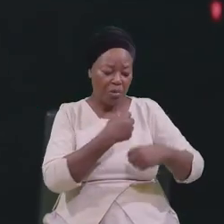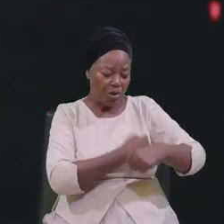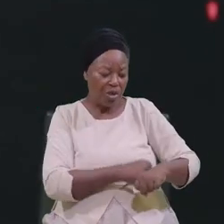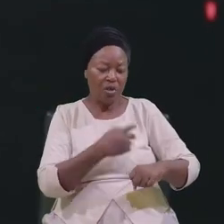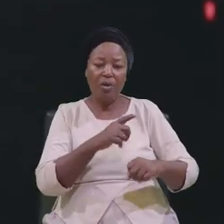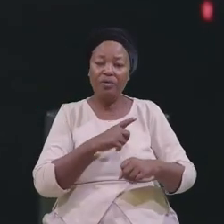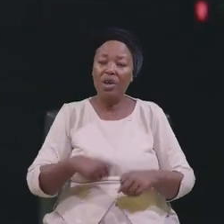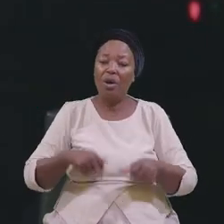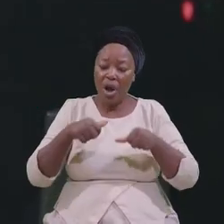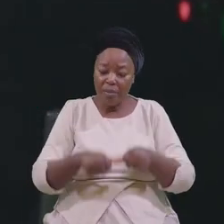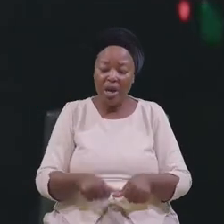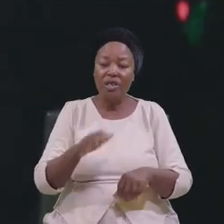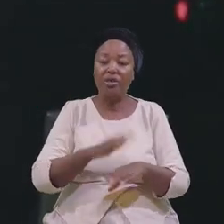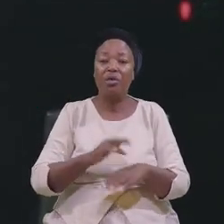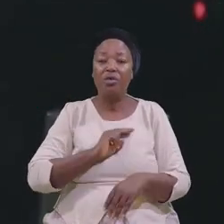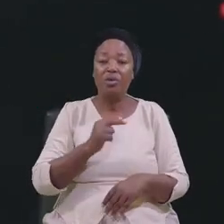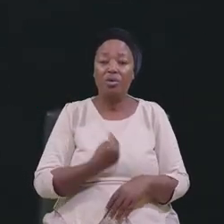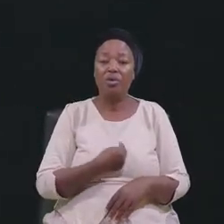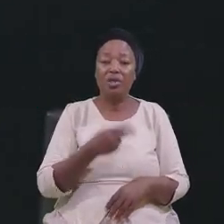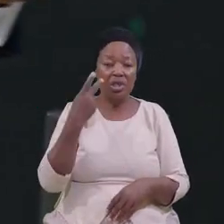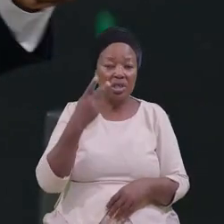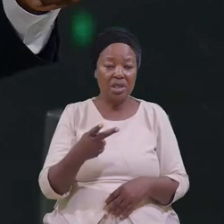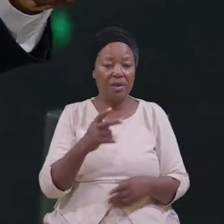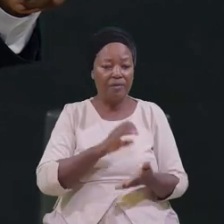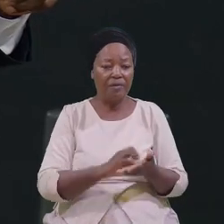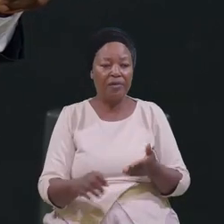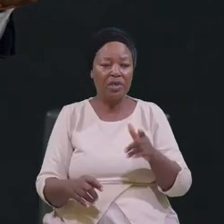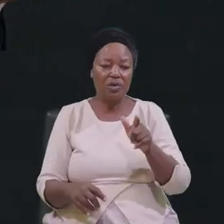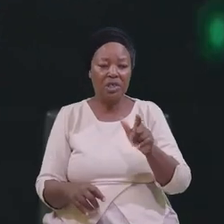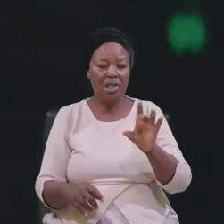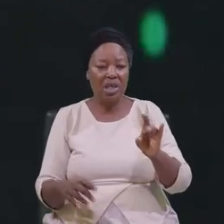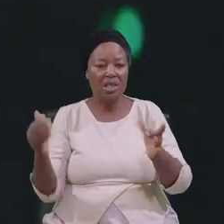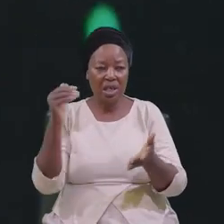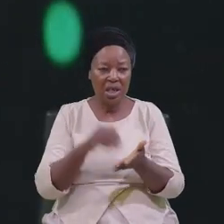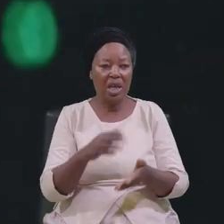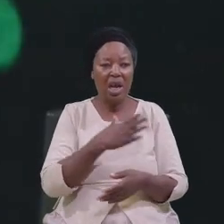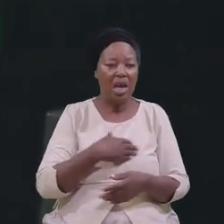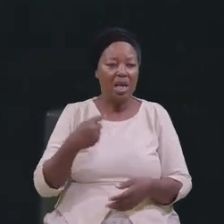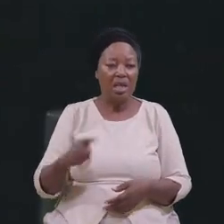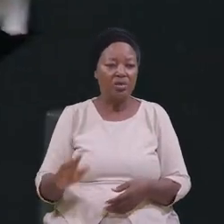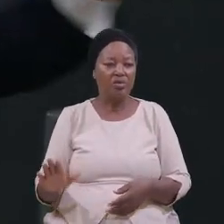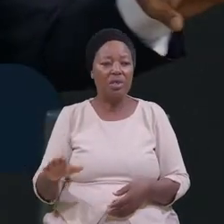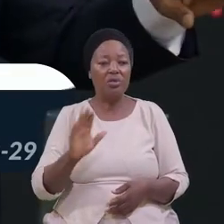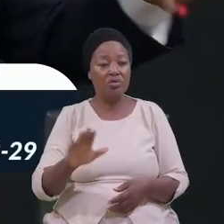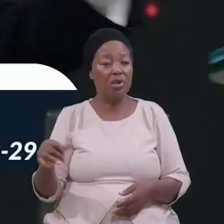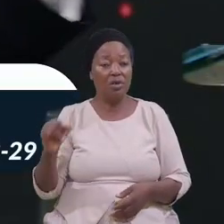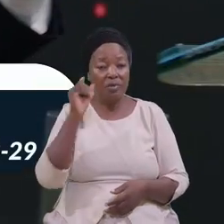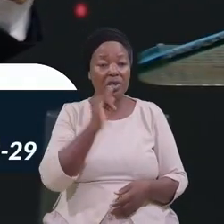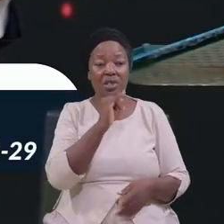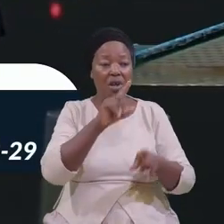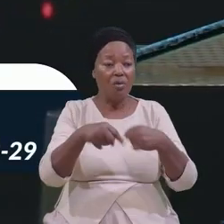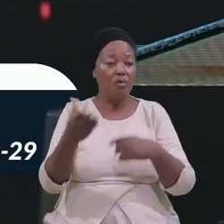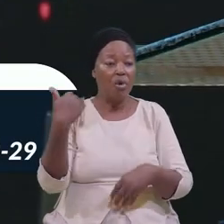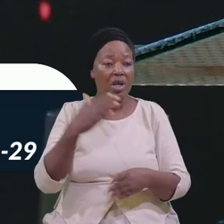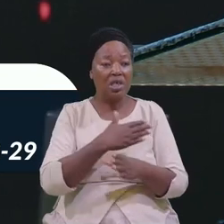Lord abides on us. Look at that verse 28 again. And the children of Israel went